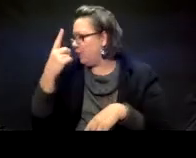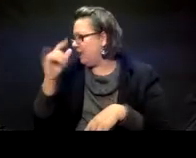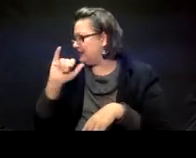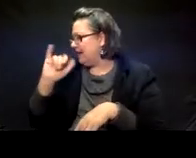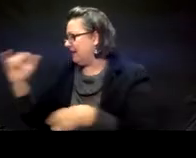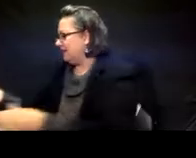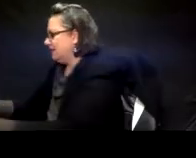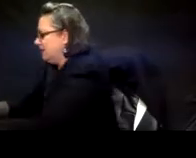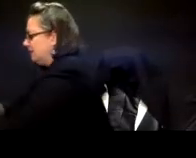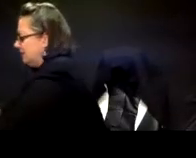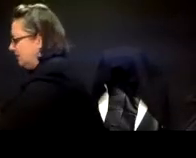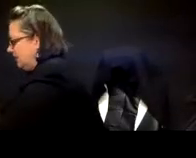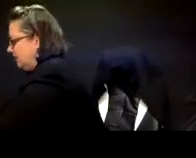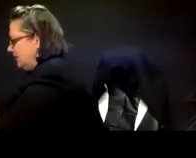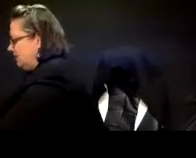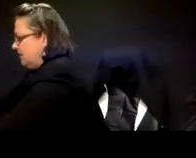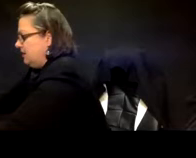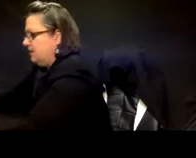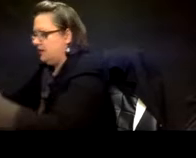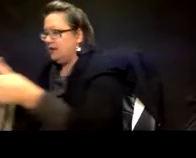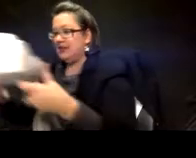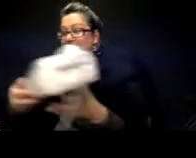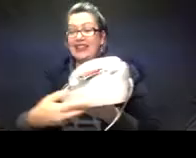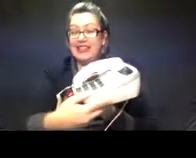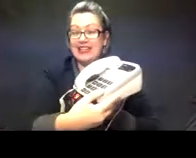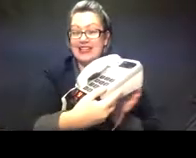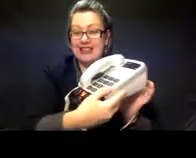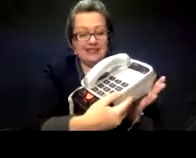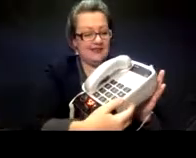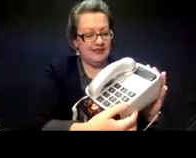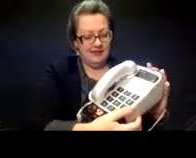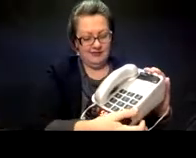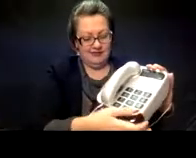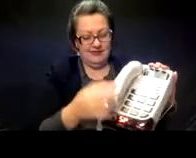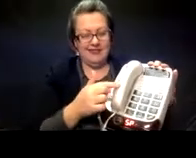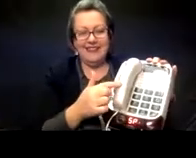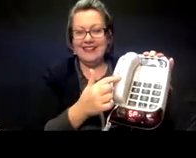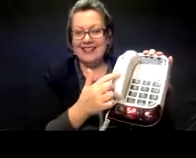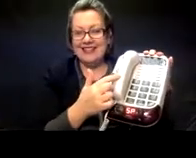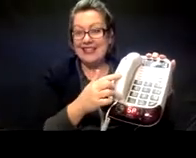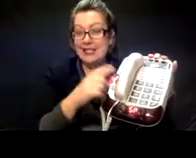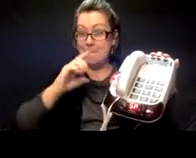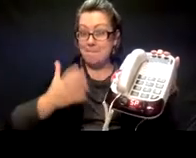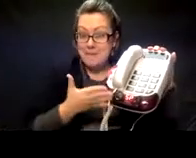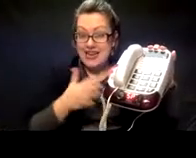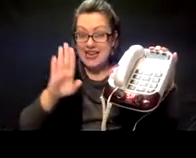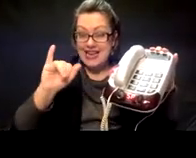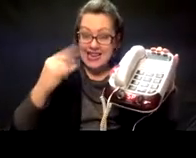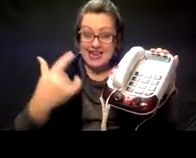So you can see it's a different phone. There's another one like this.